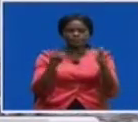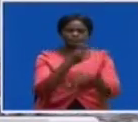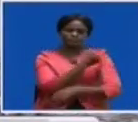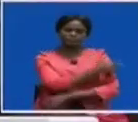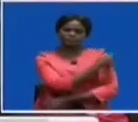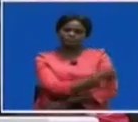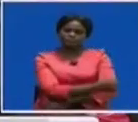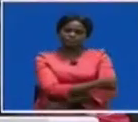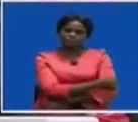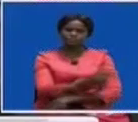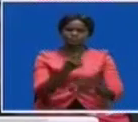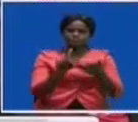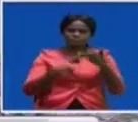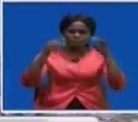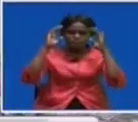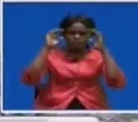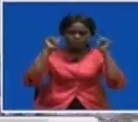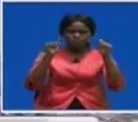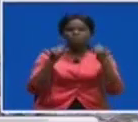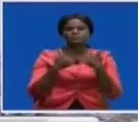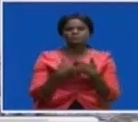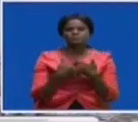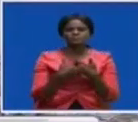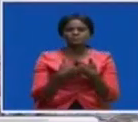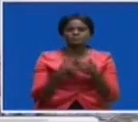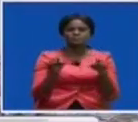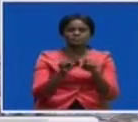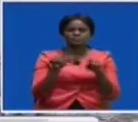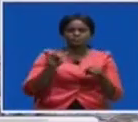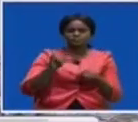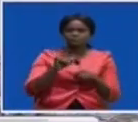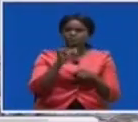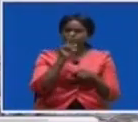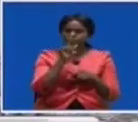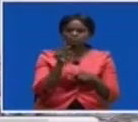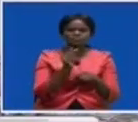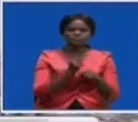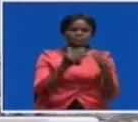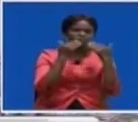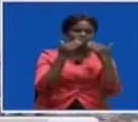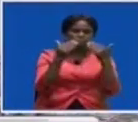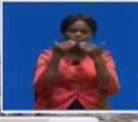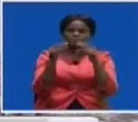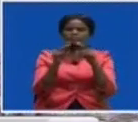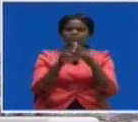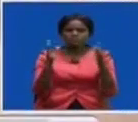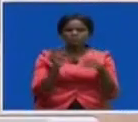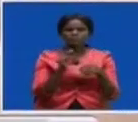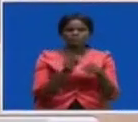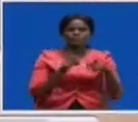hiyo ba president batu kwena twalitotela sana twalikwete challenge ya ma